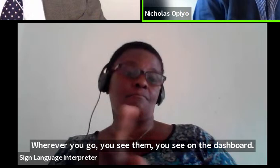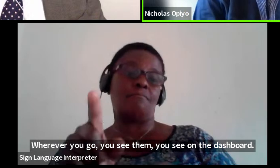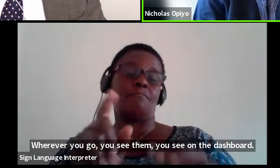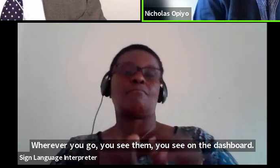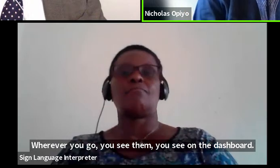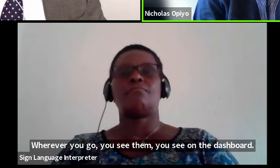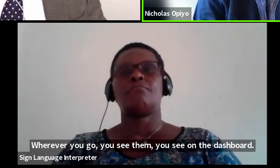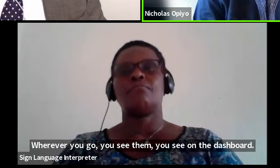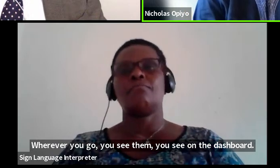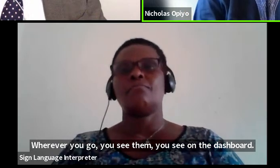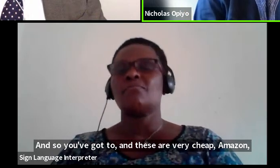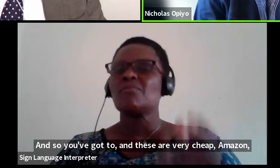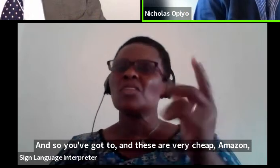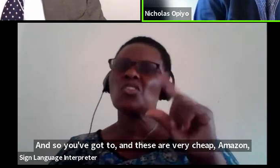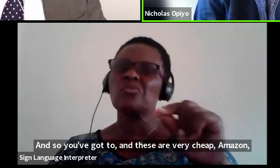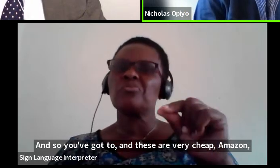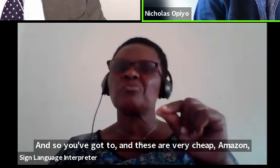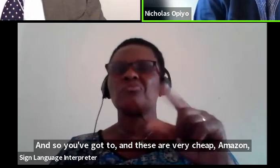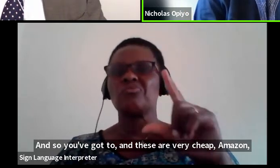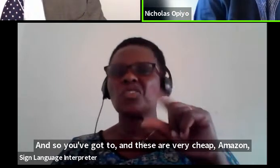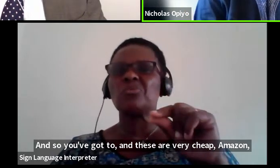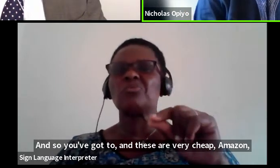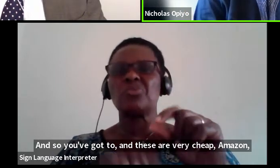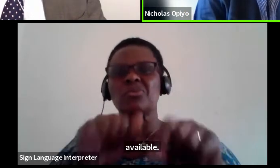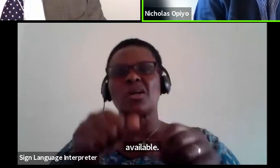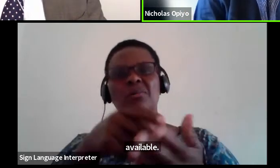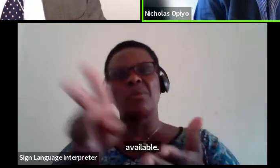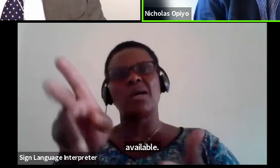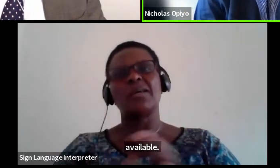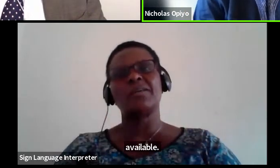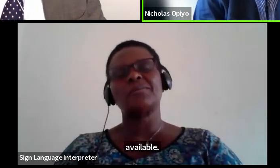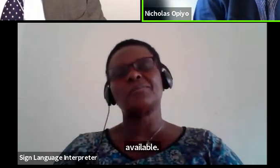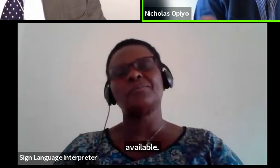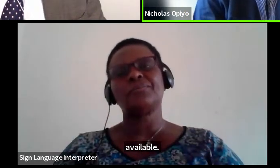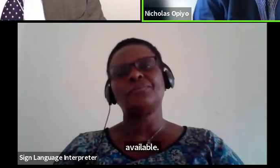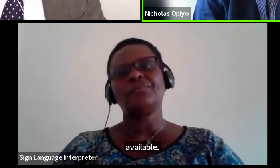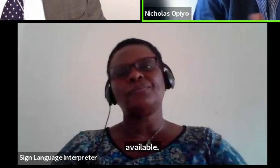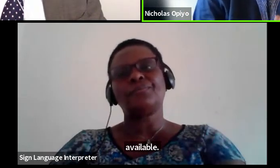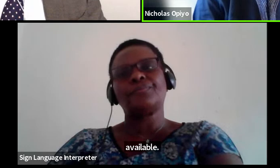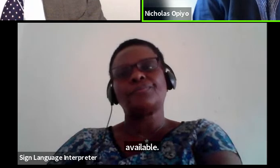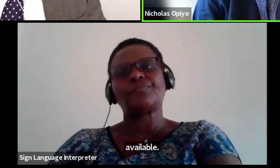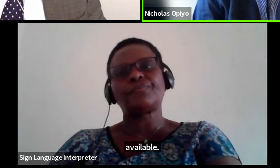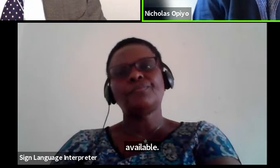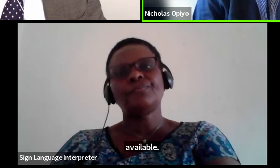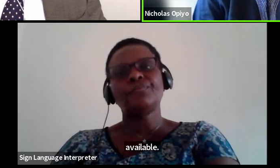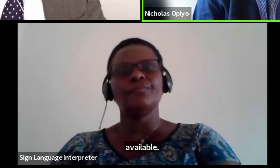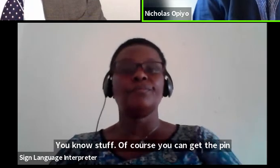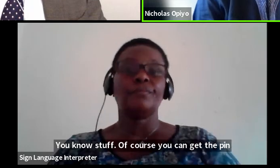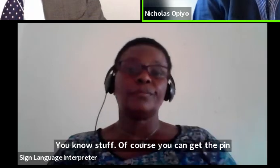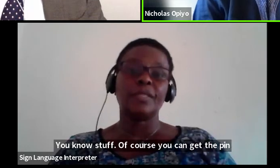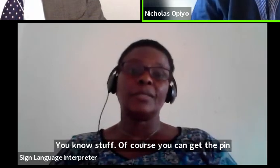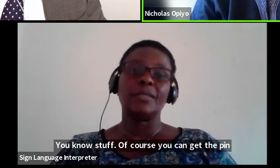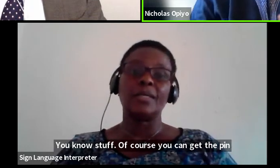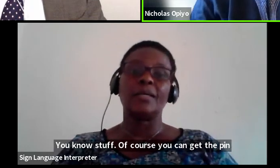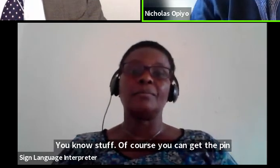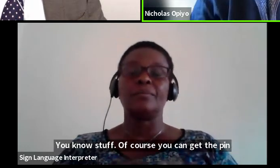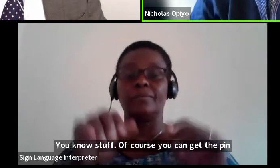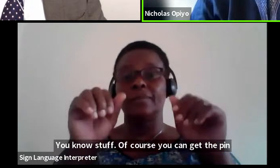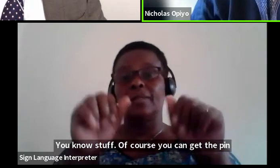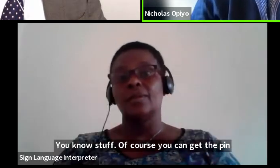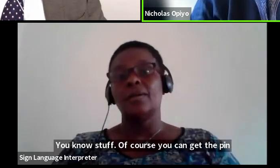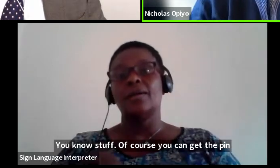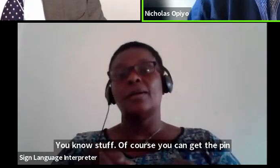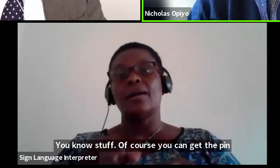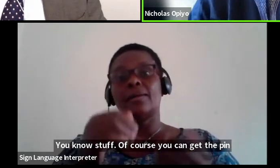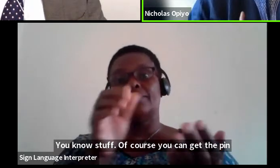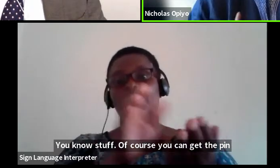Amazon, available, stuff. Of course, you can get the premium version that stores things on the